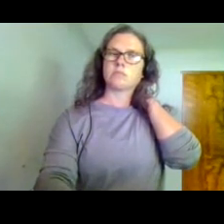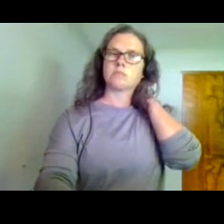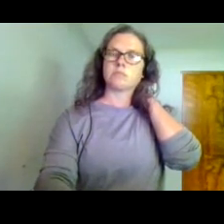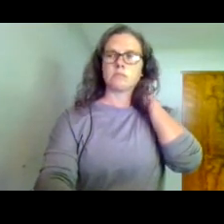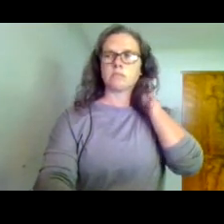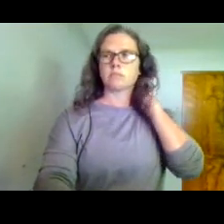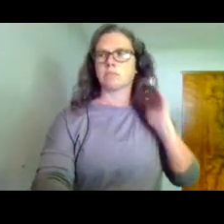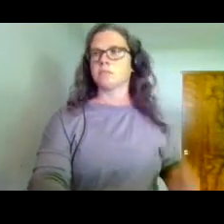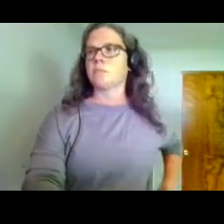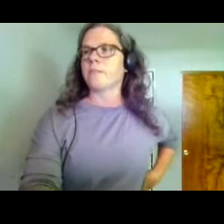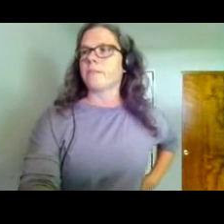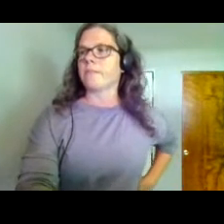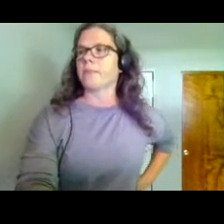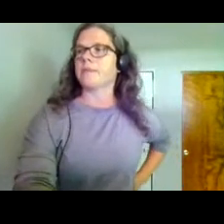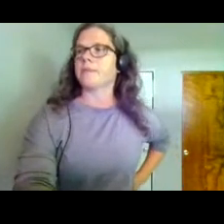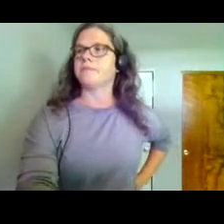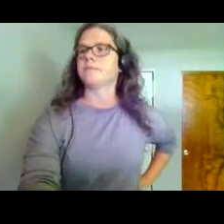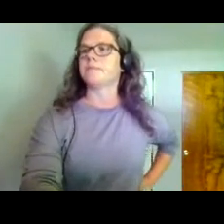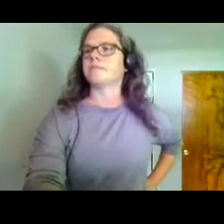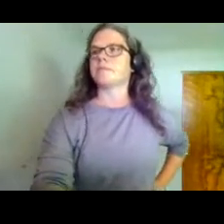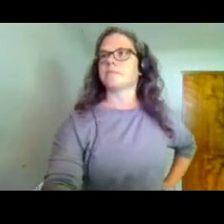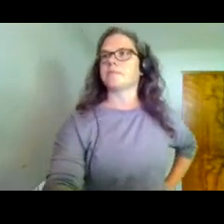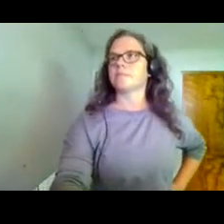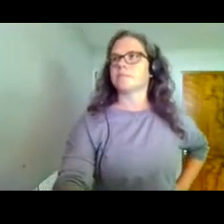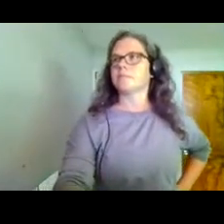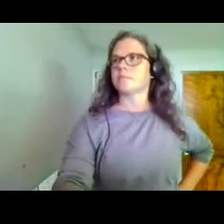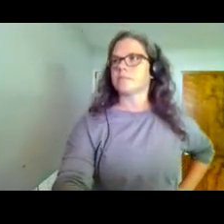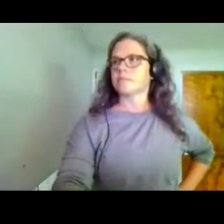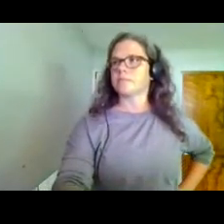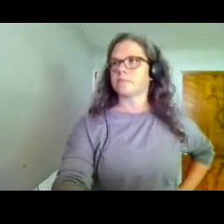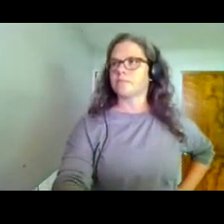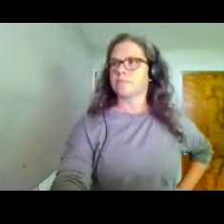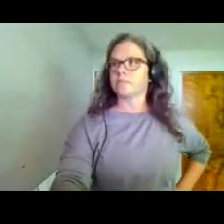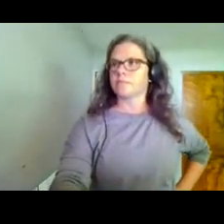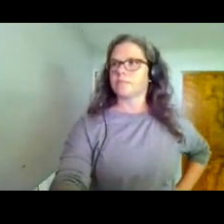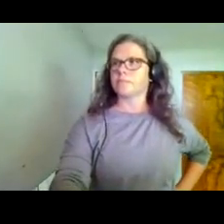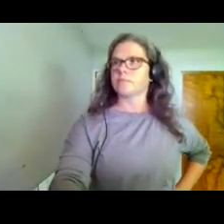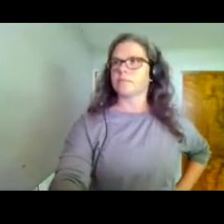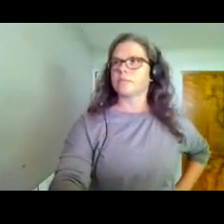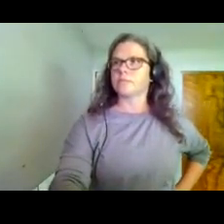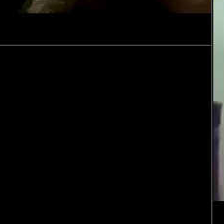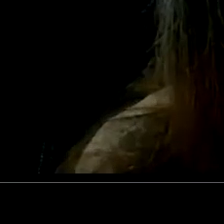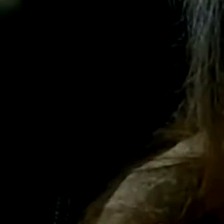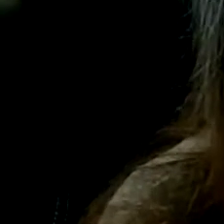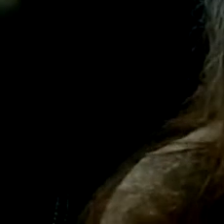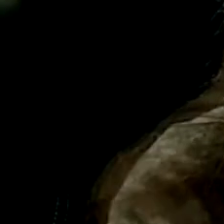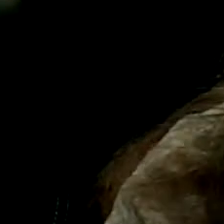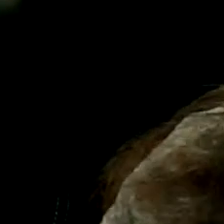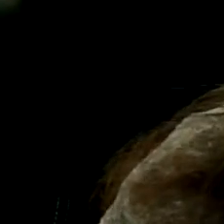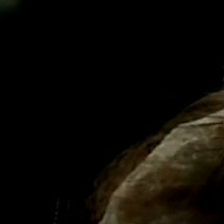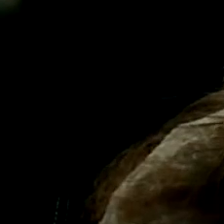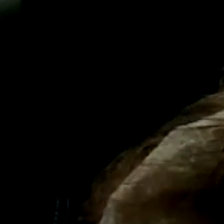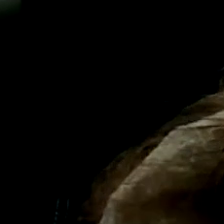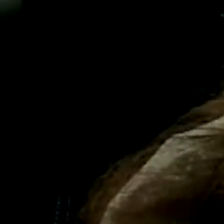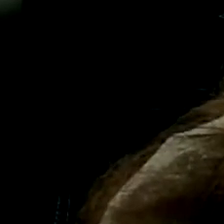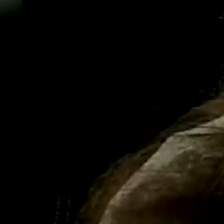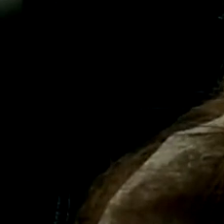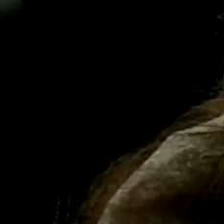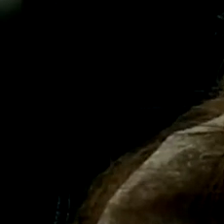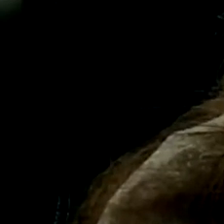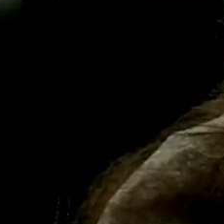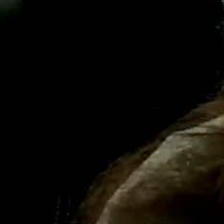If not, I think we can move on to our next presentation. Thank you so much for all that information, Alex. Those were great visuals and interesting projects and